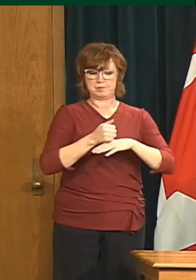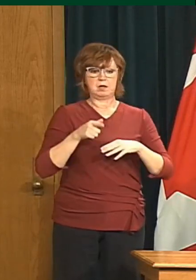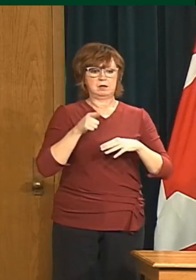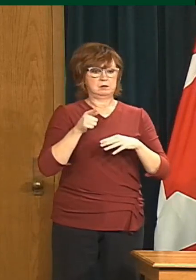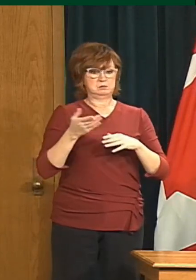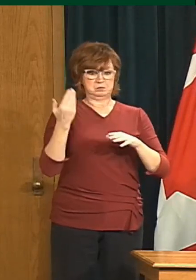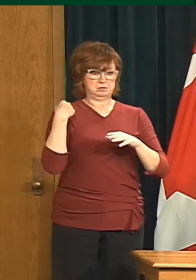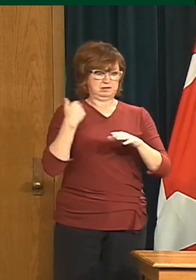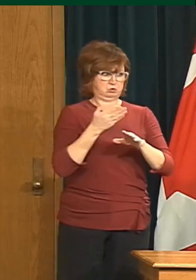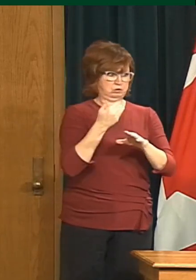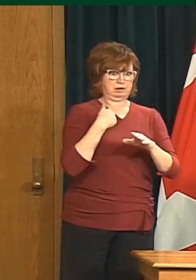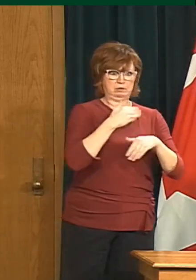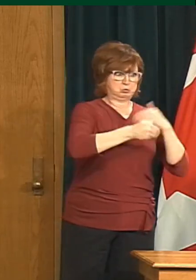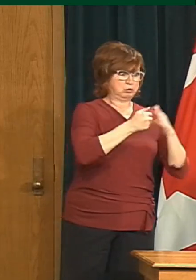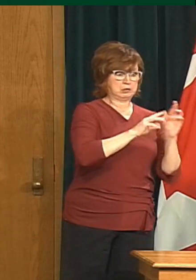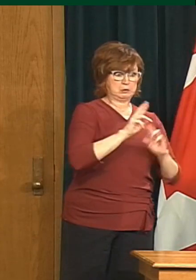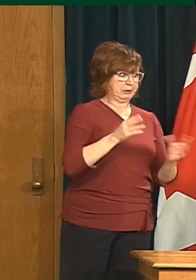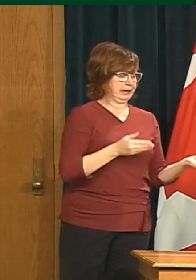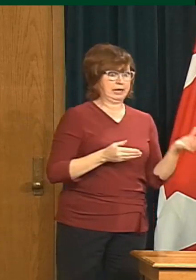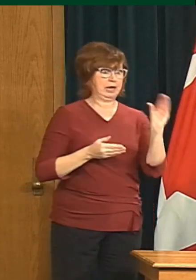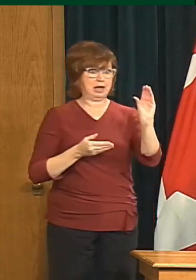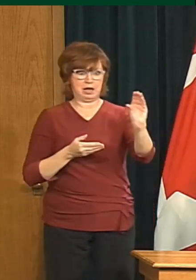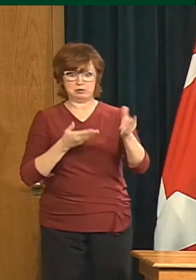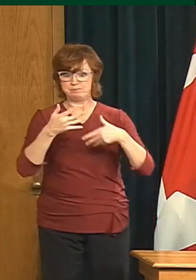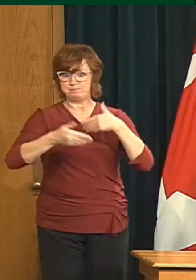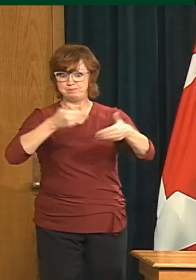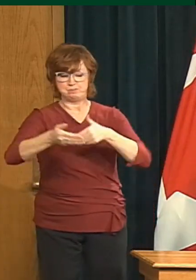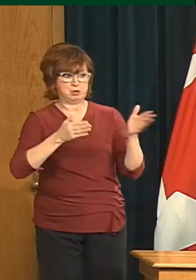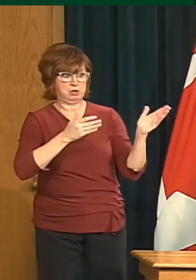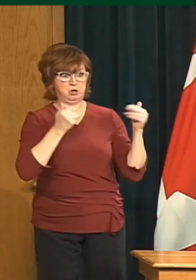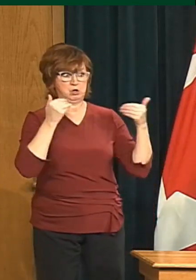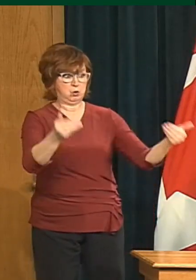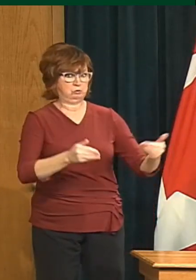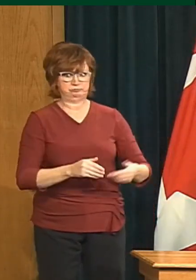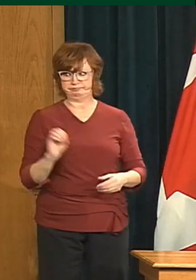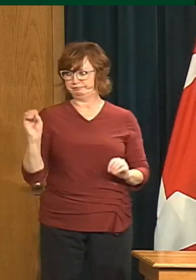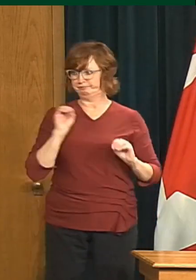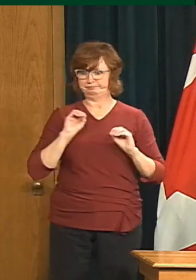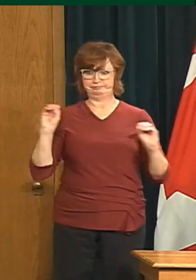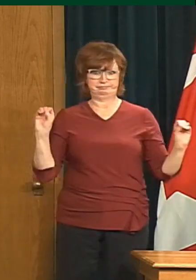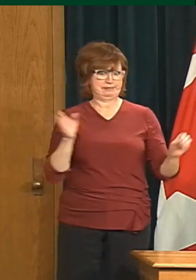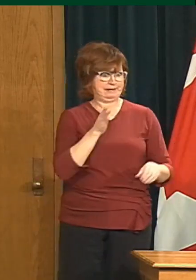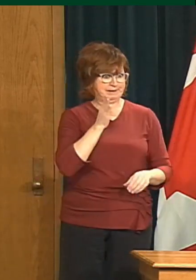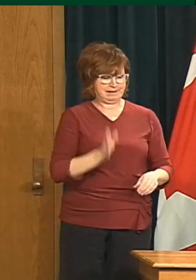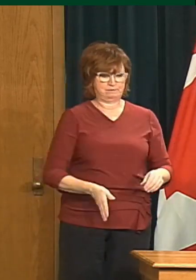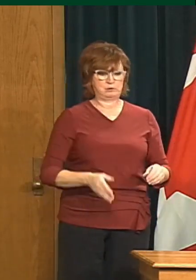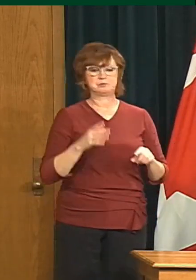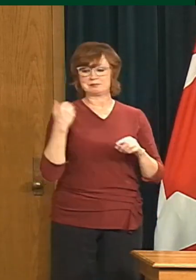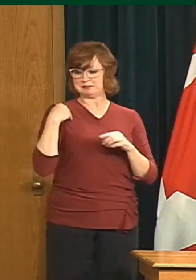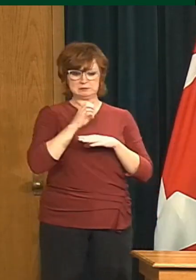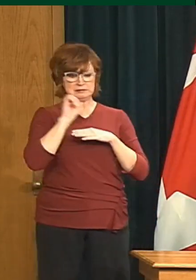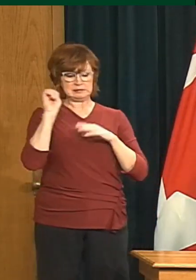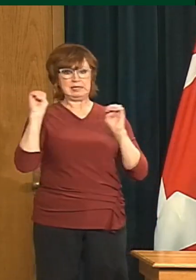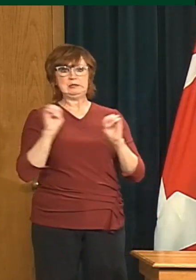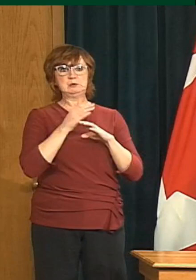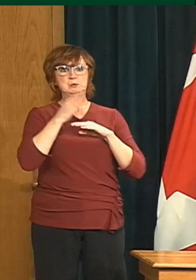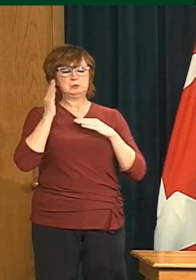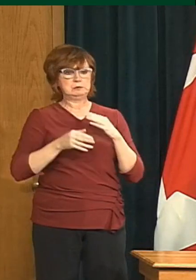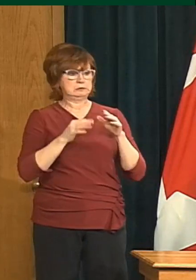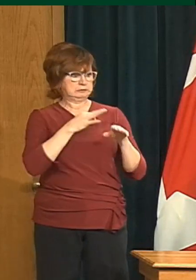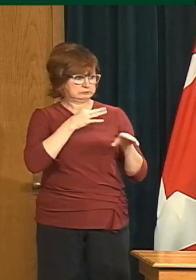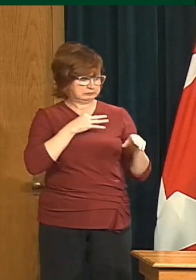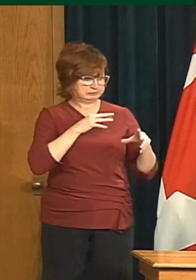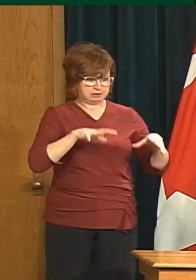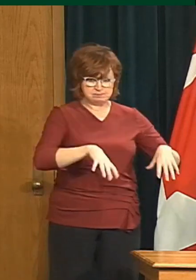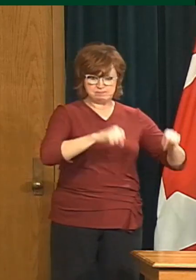not exist. Staff in those ministries worked over Easter weekend to set up the application process for this program.